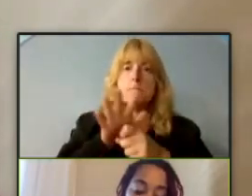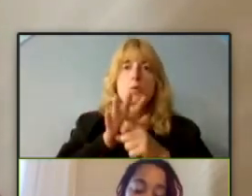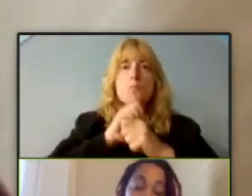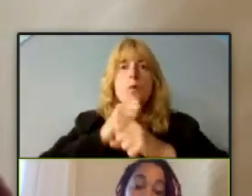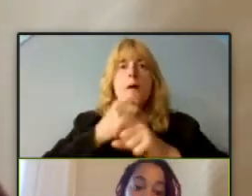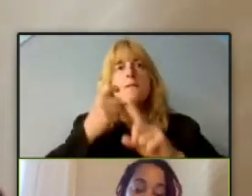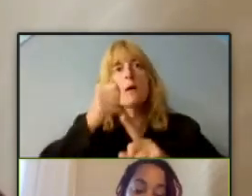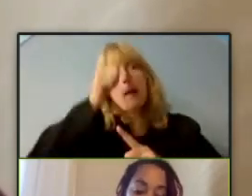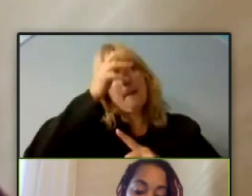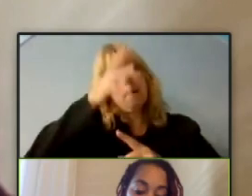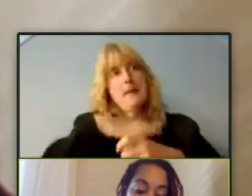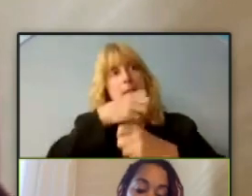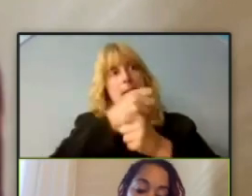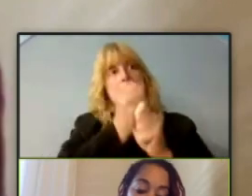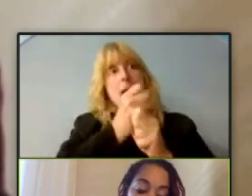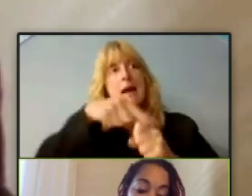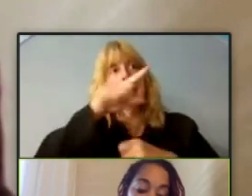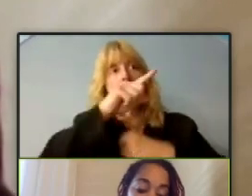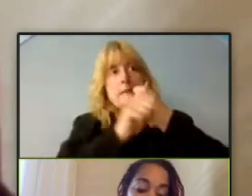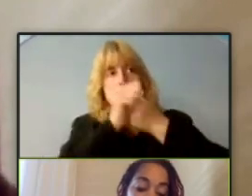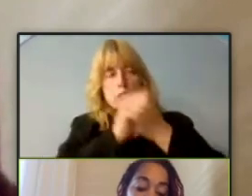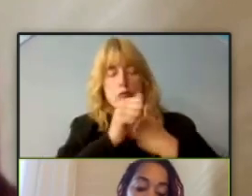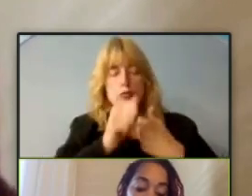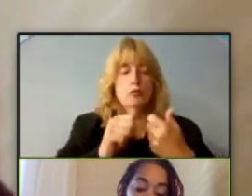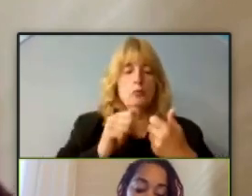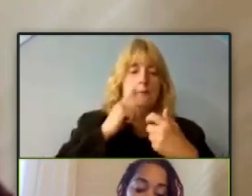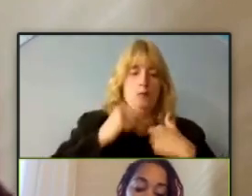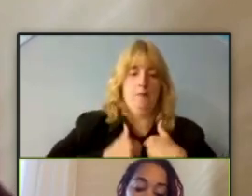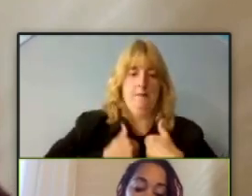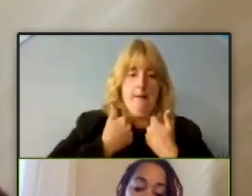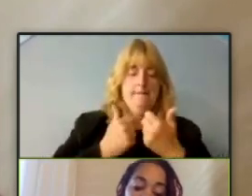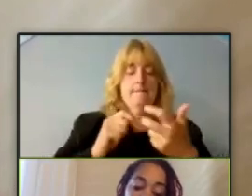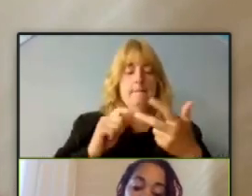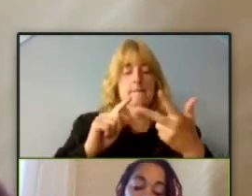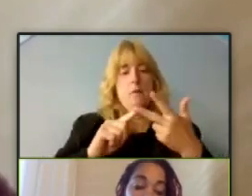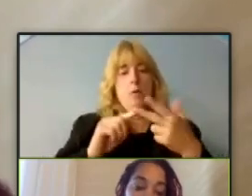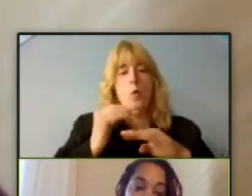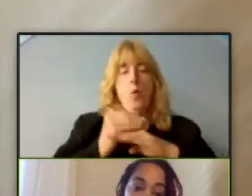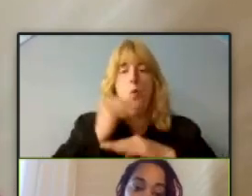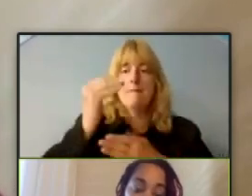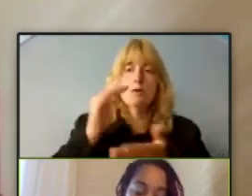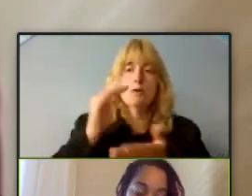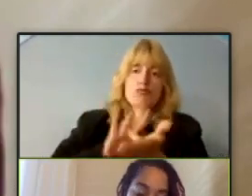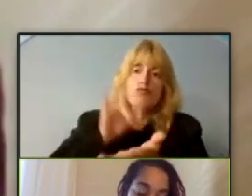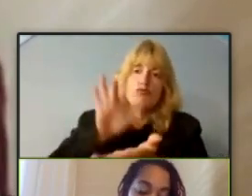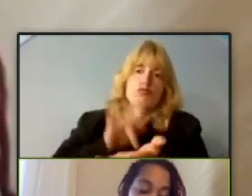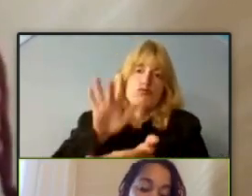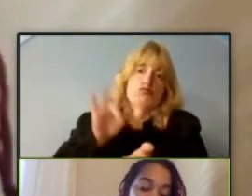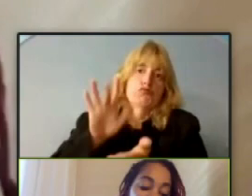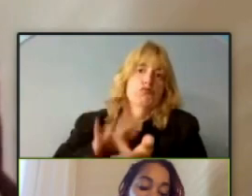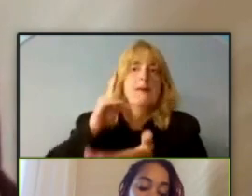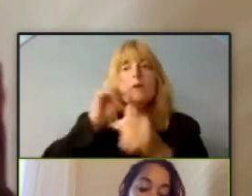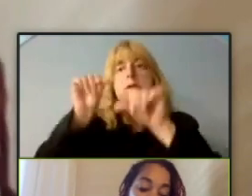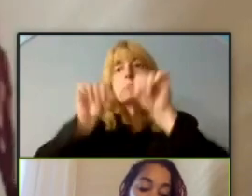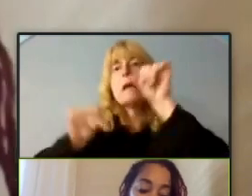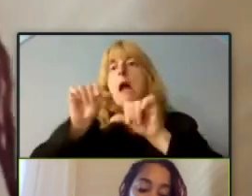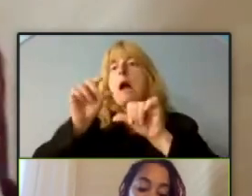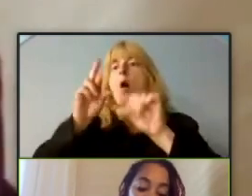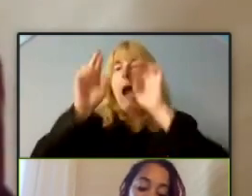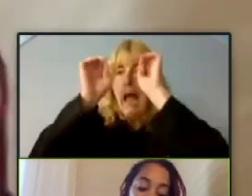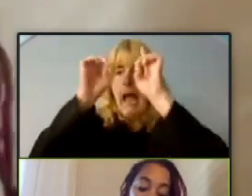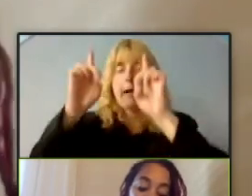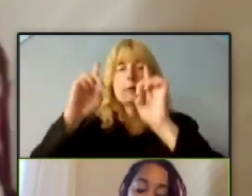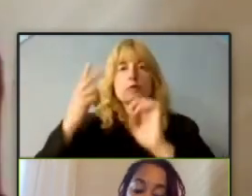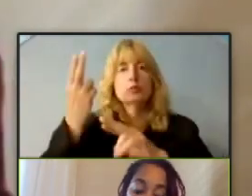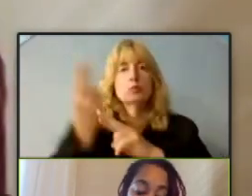factors affecting its survival. 3, overutilization for scientific or educational purposes. See, one of 3 of